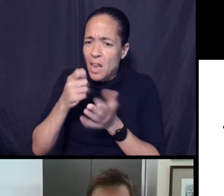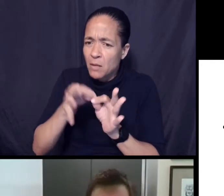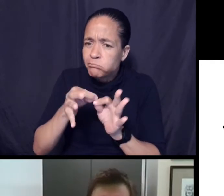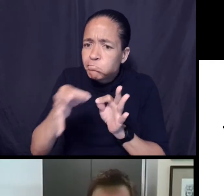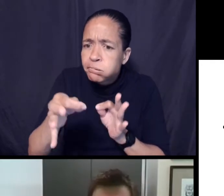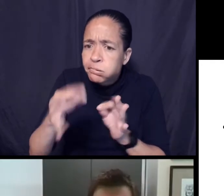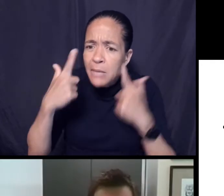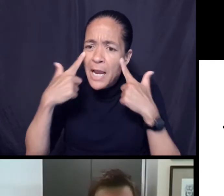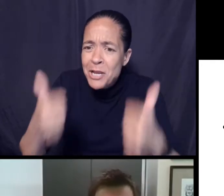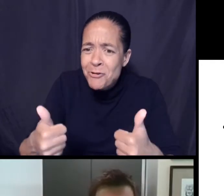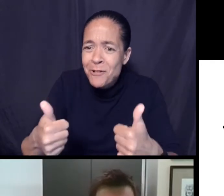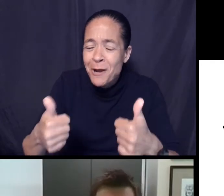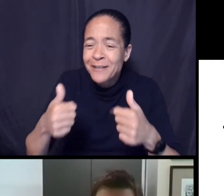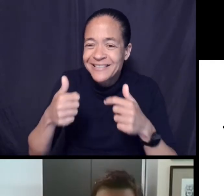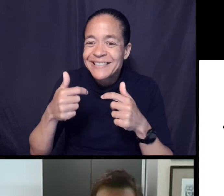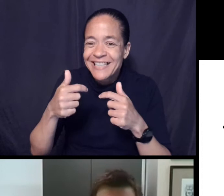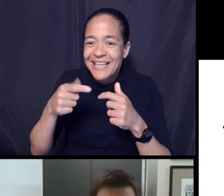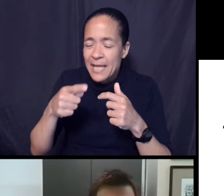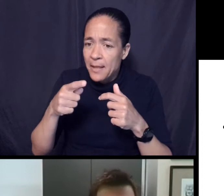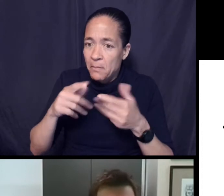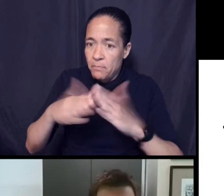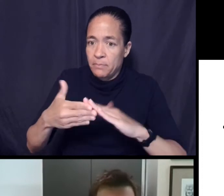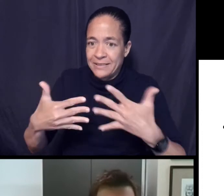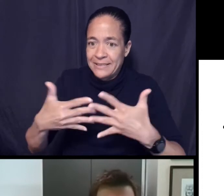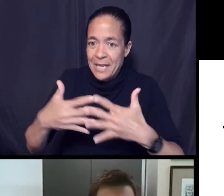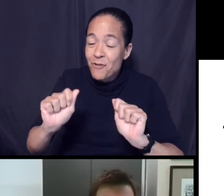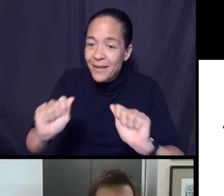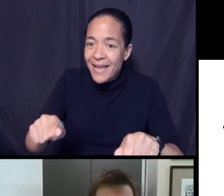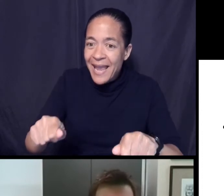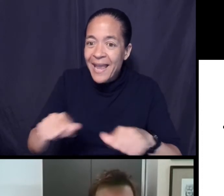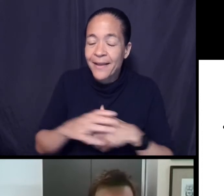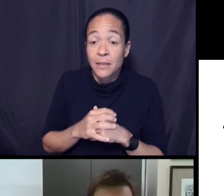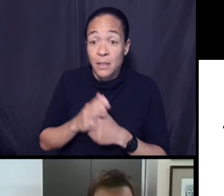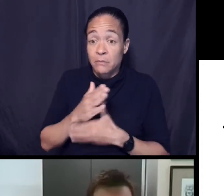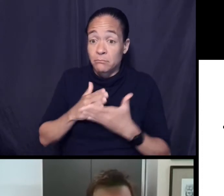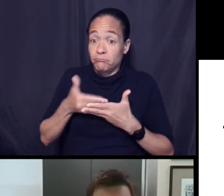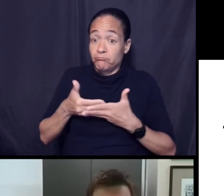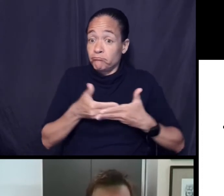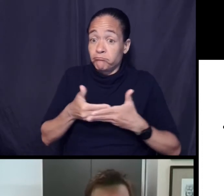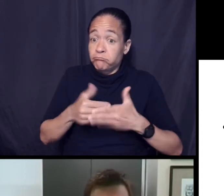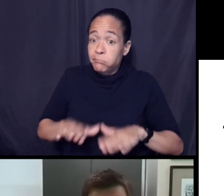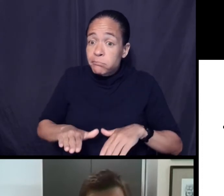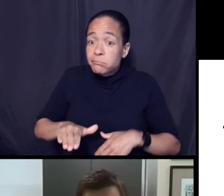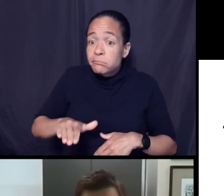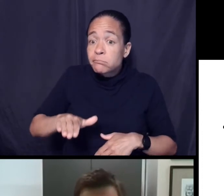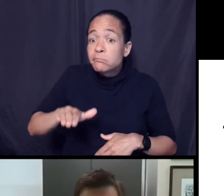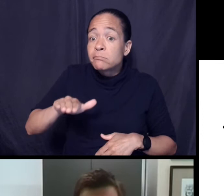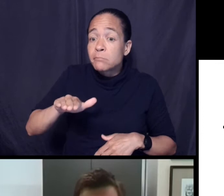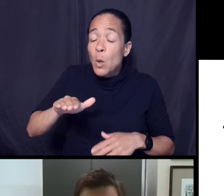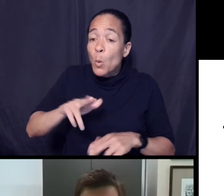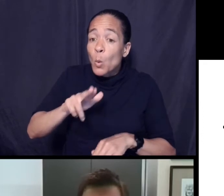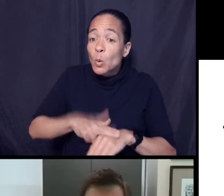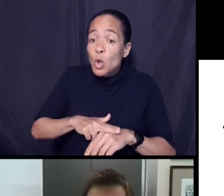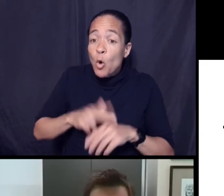loss, as I mentioned, it can be a very scary thing. So some children can have normal hearing at